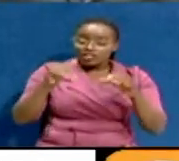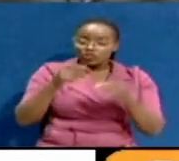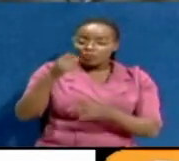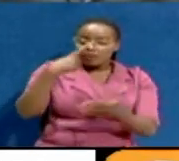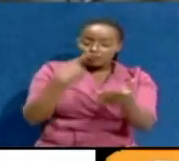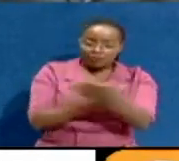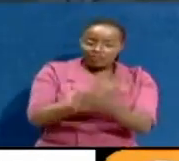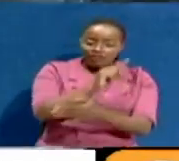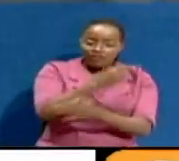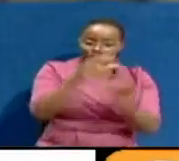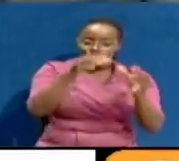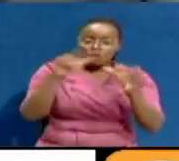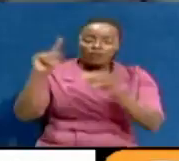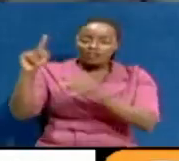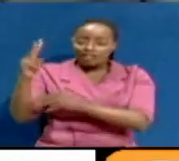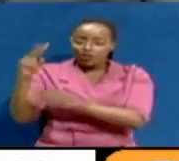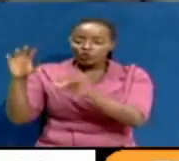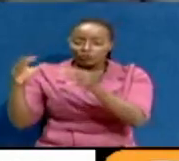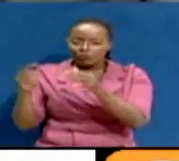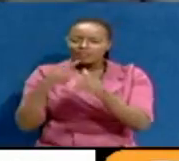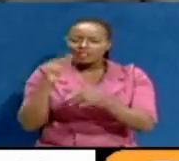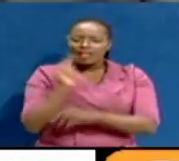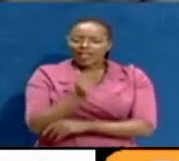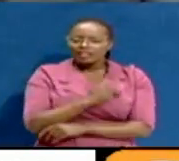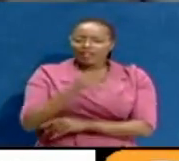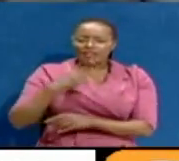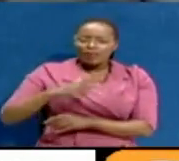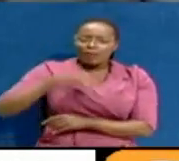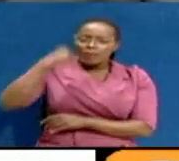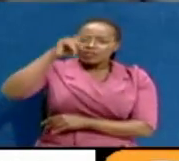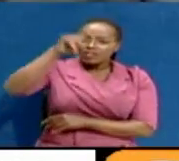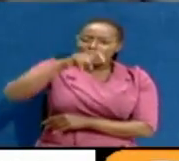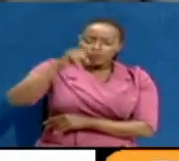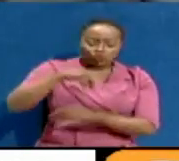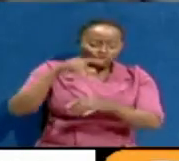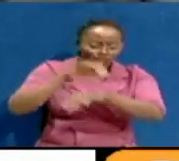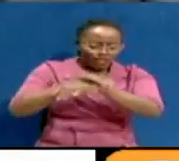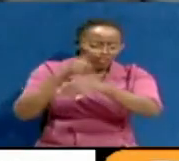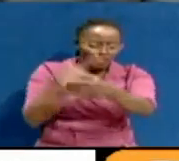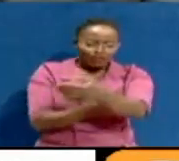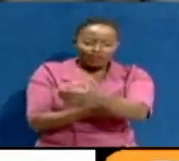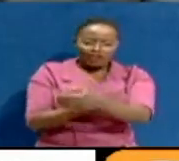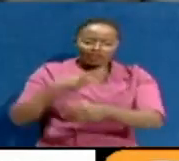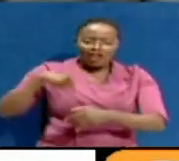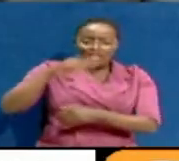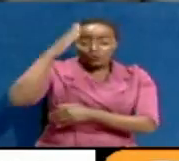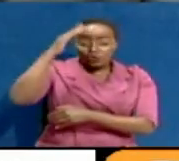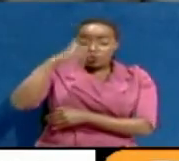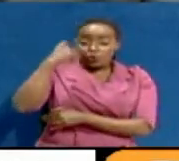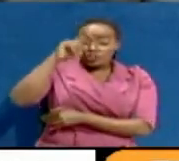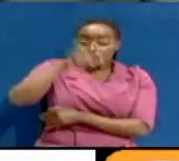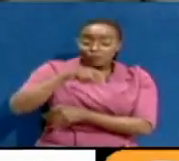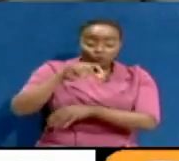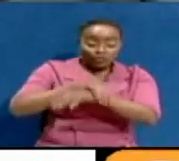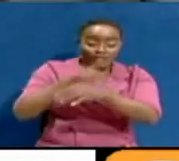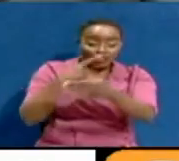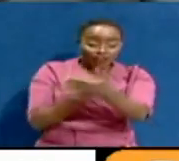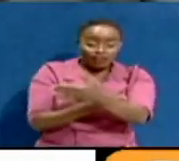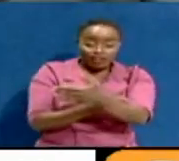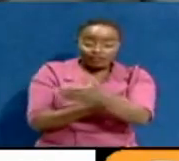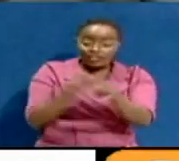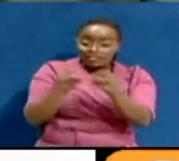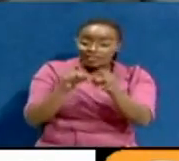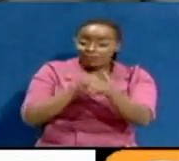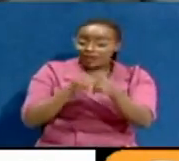or first round, second round, etc. Talk to us about those who should not think of vaccination. Who do we know should not be getting vaccinated